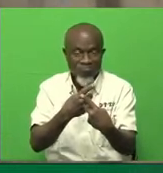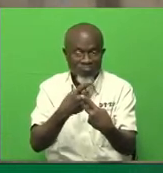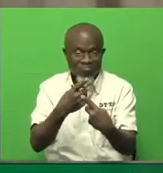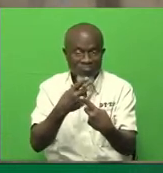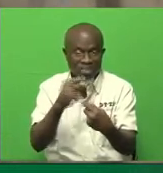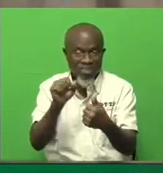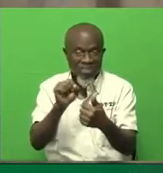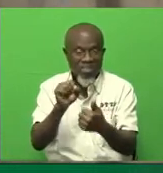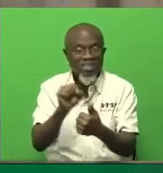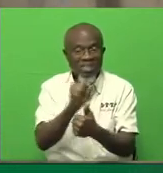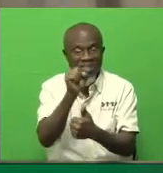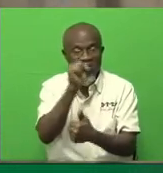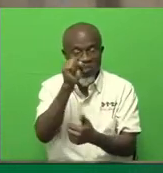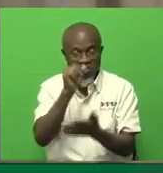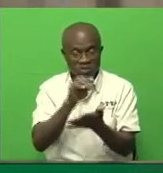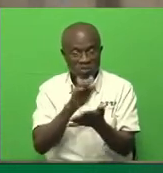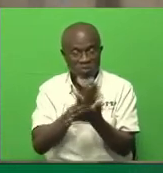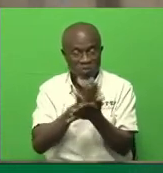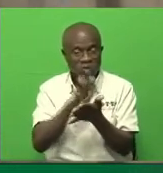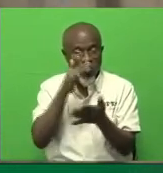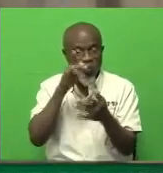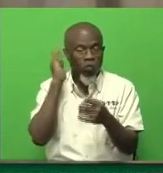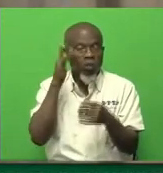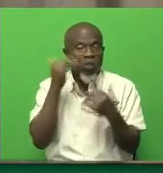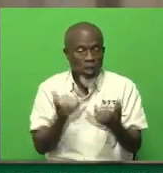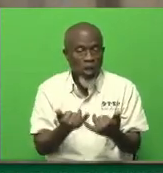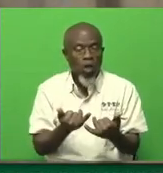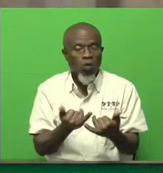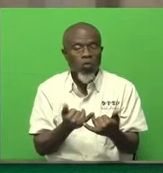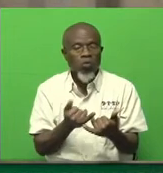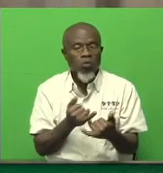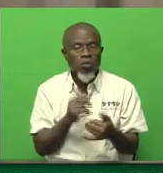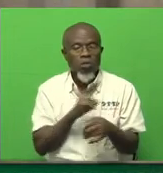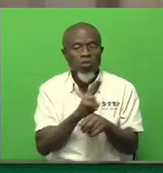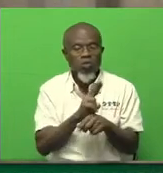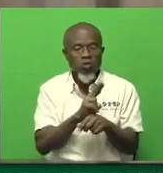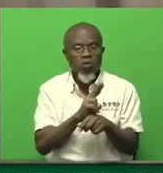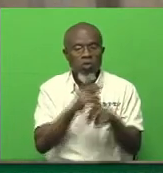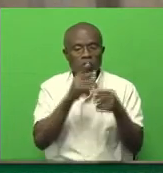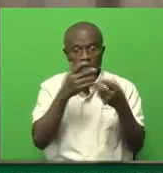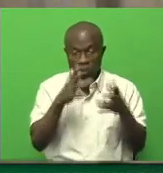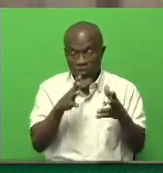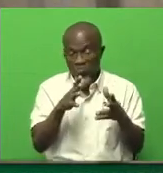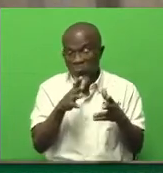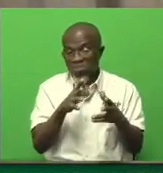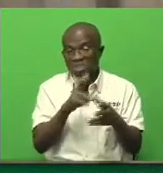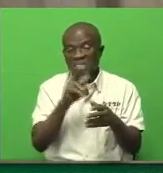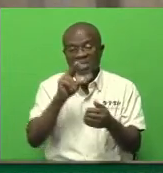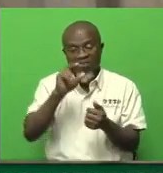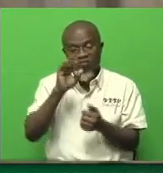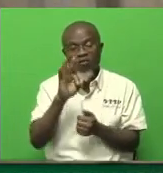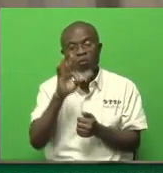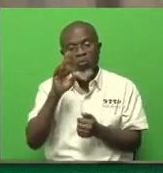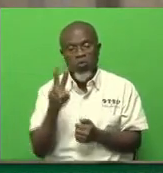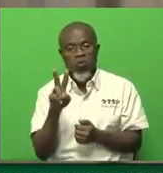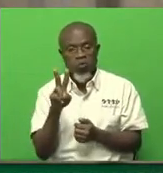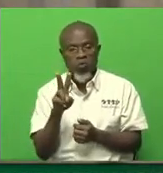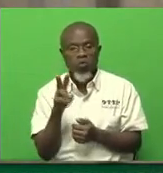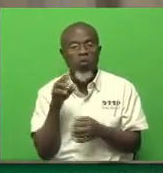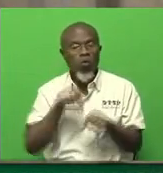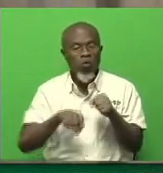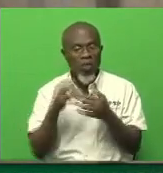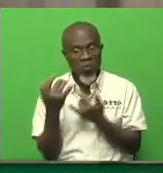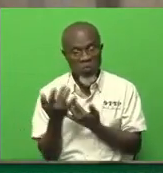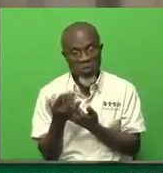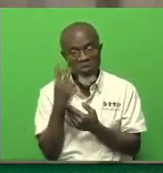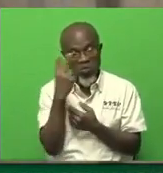clear not right no you have told us that a program that we do not know whether or not